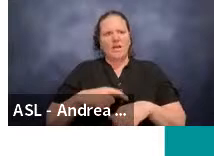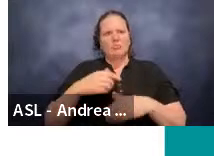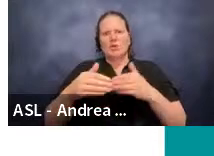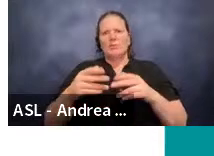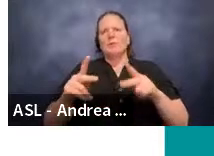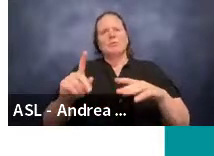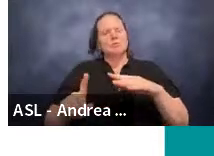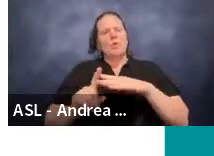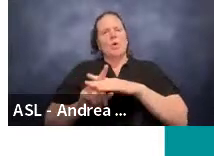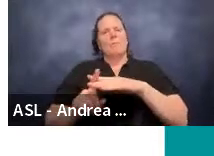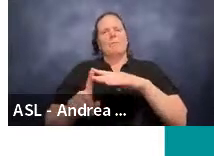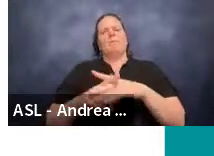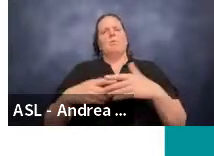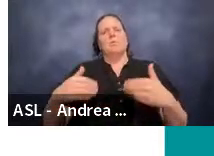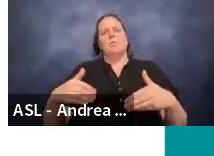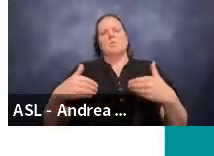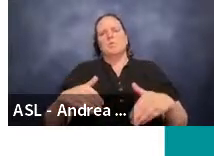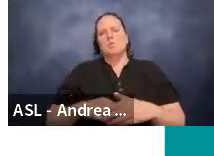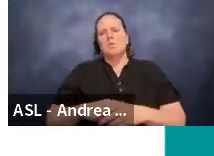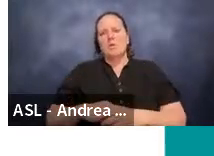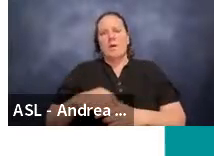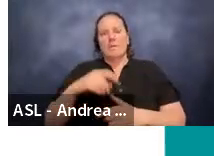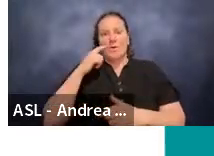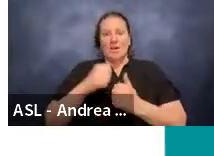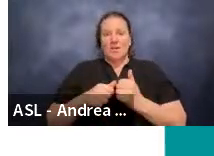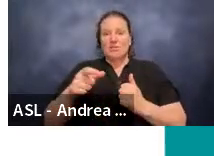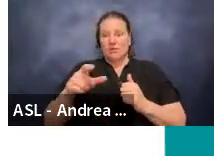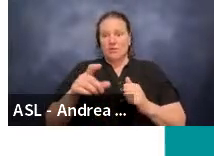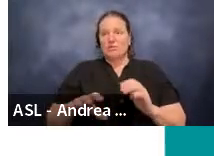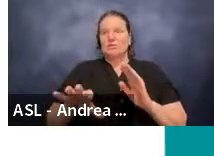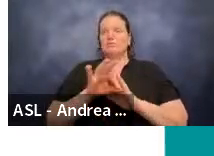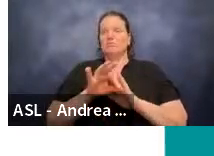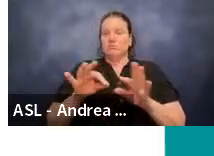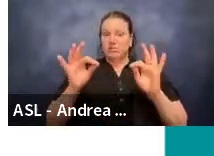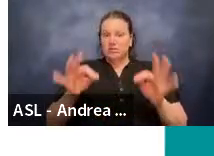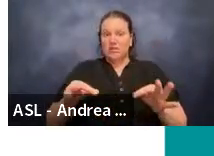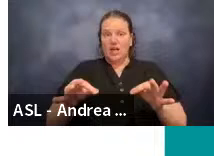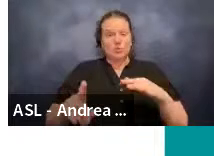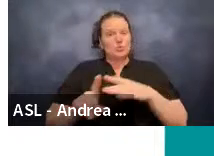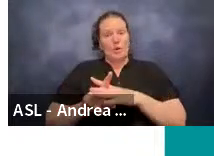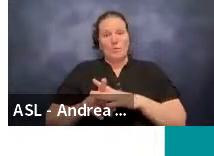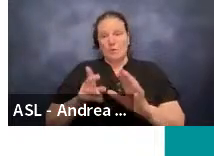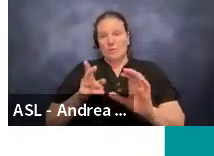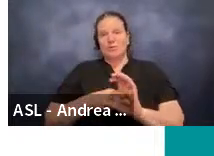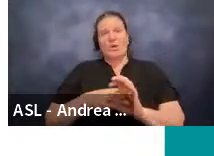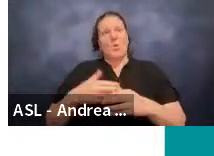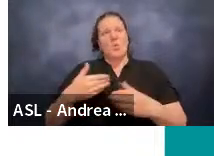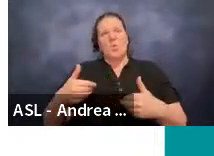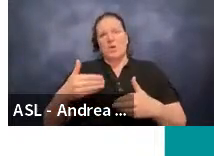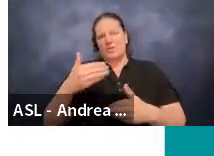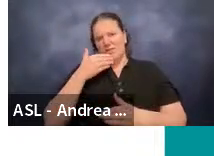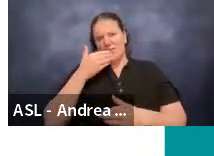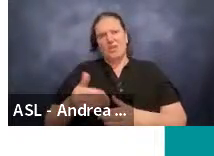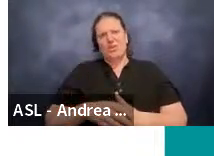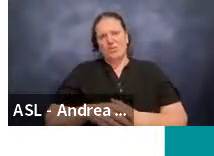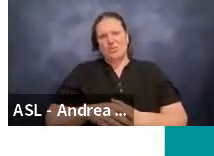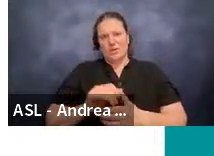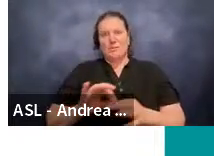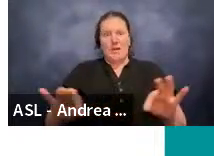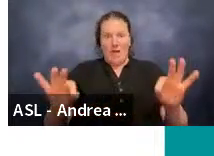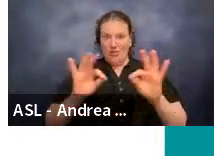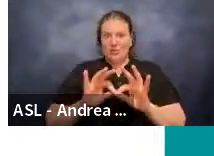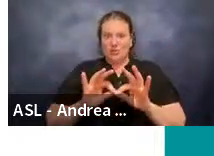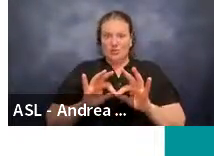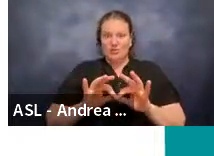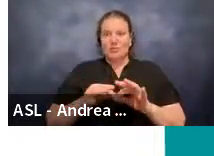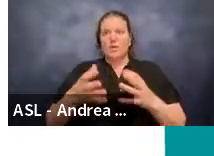attendance. And so for each of you who've made a choice to attend and participate, I just want to say thank you. It matters. And we